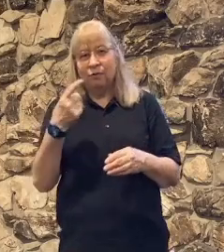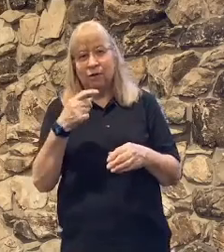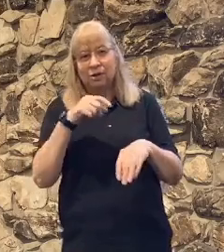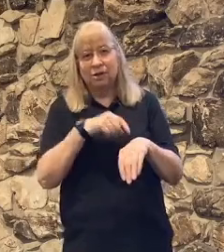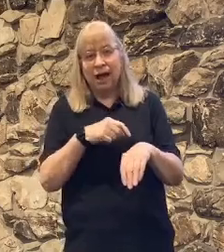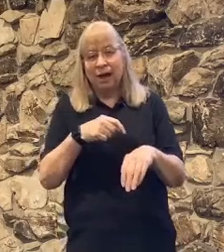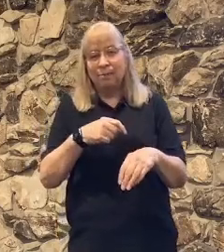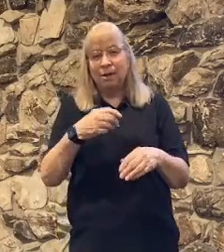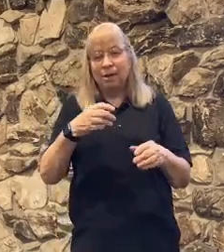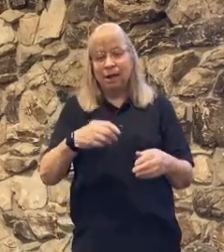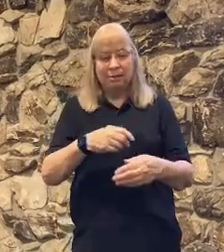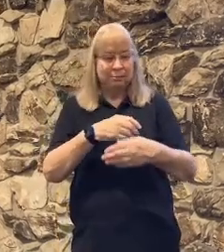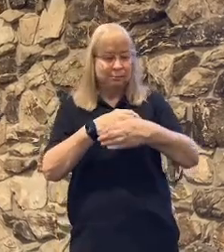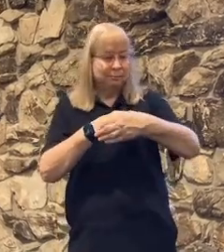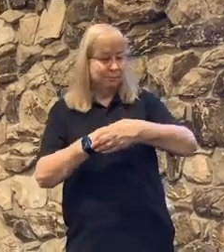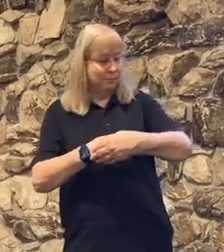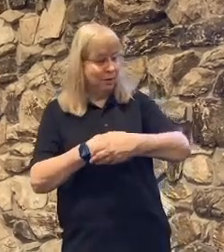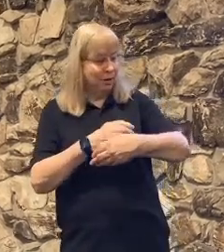that second,